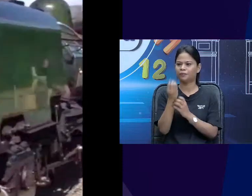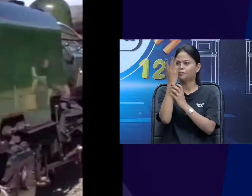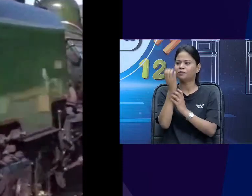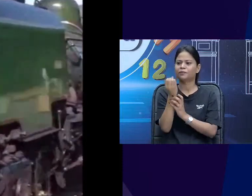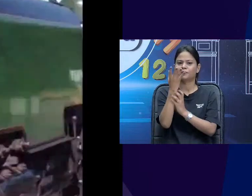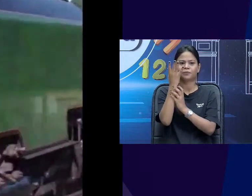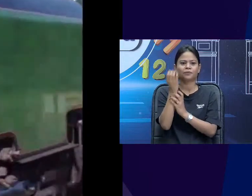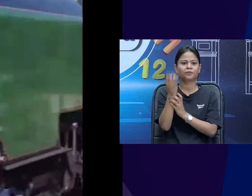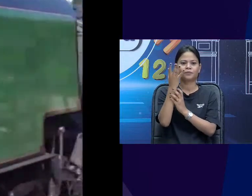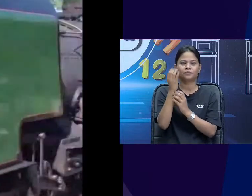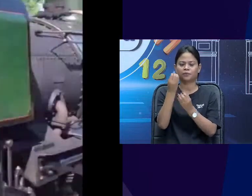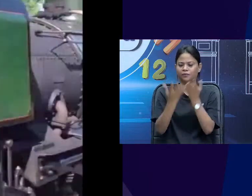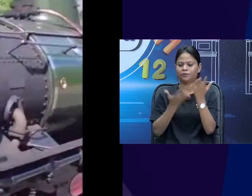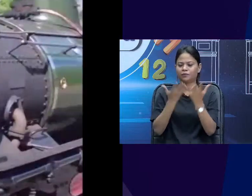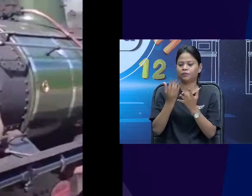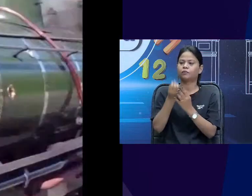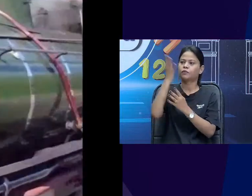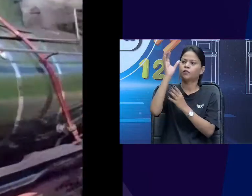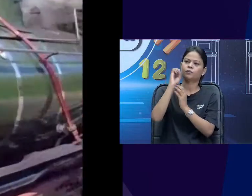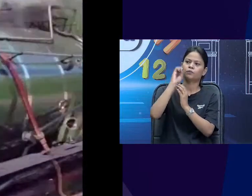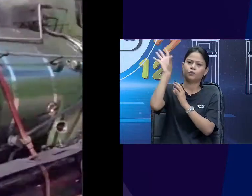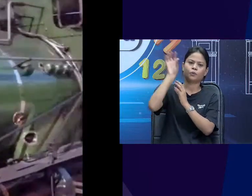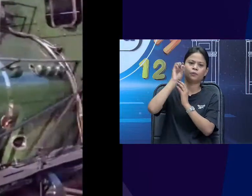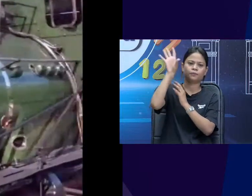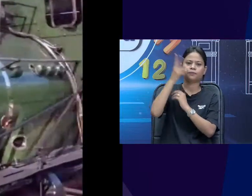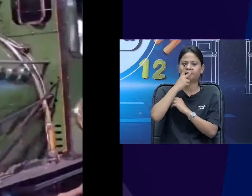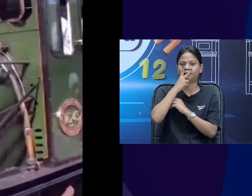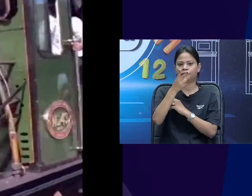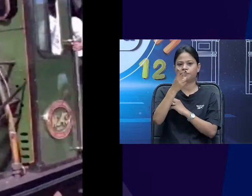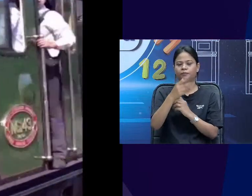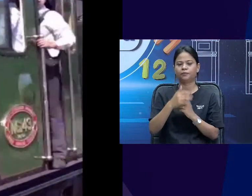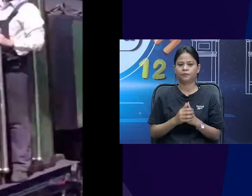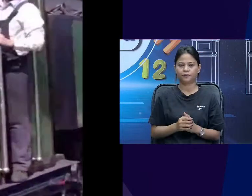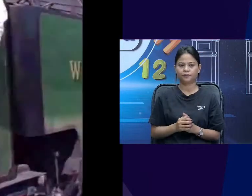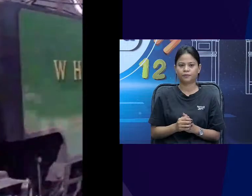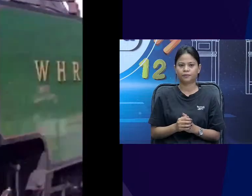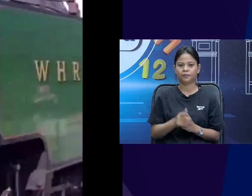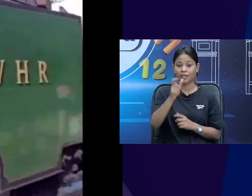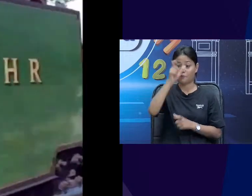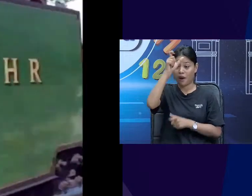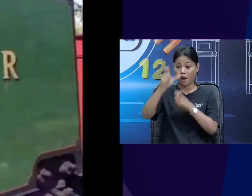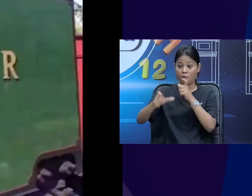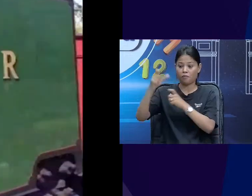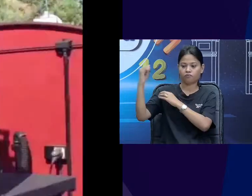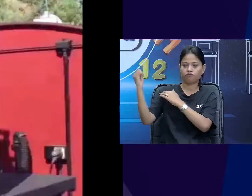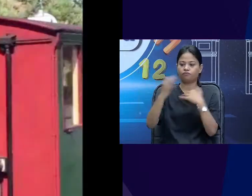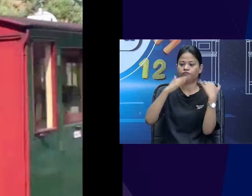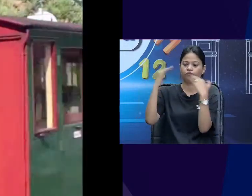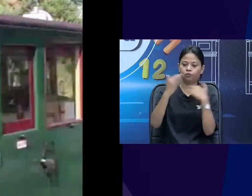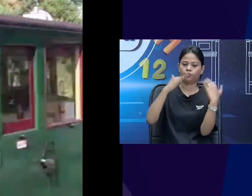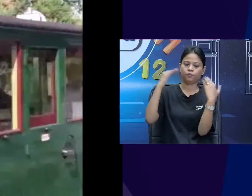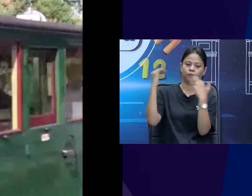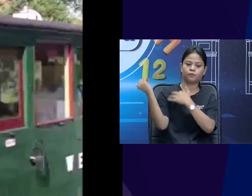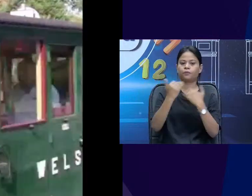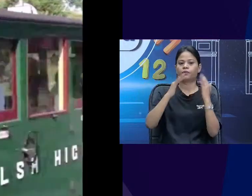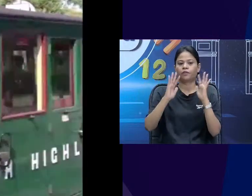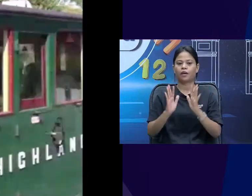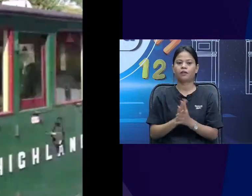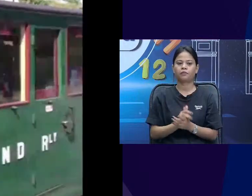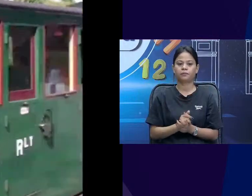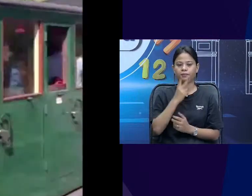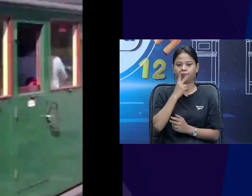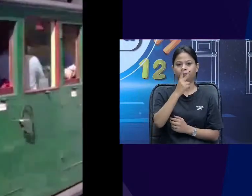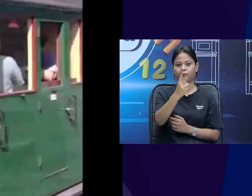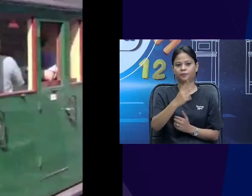over, and it is there is an engine of the train. Then there are trains. These are